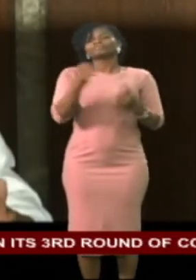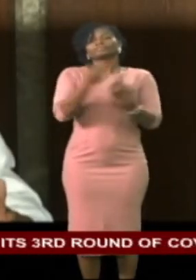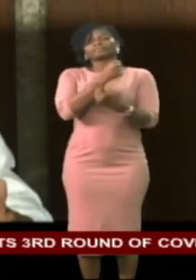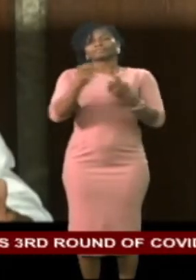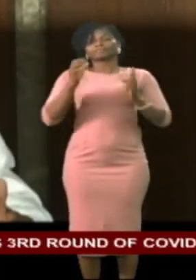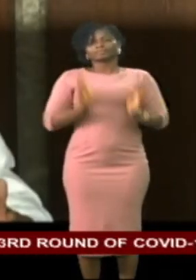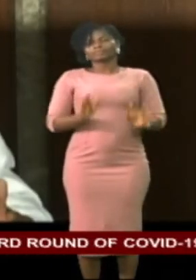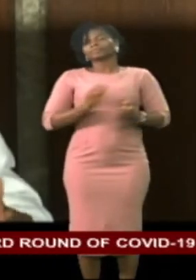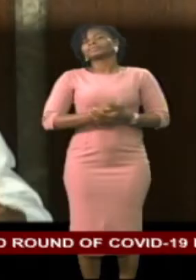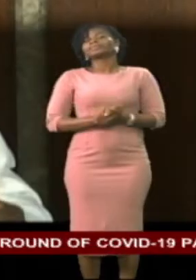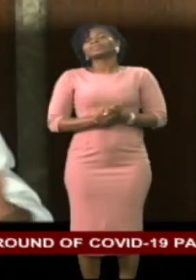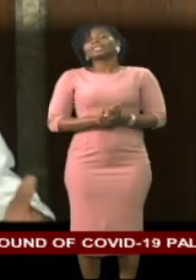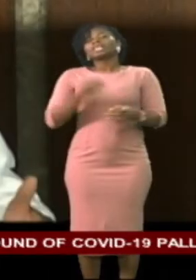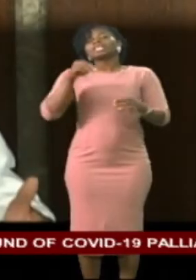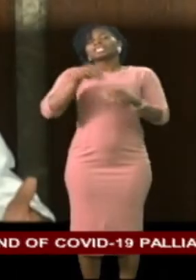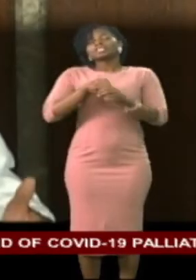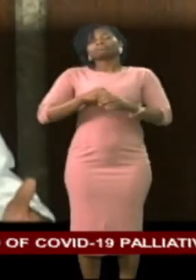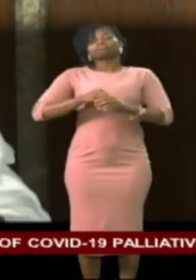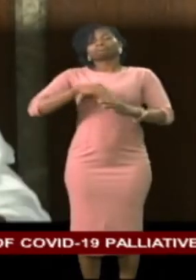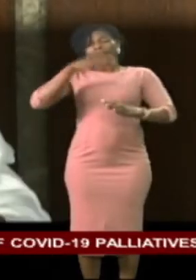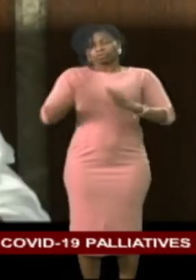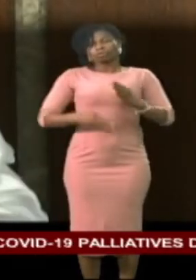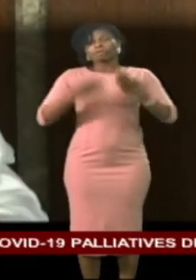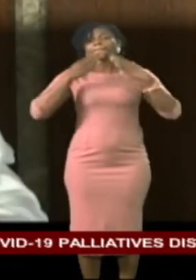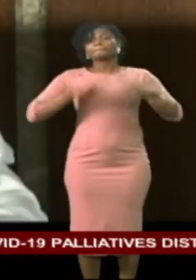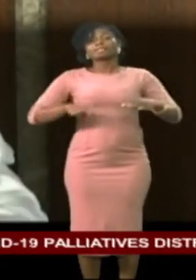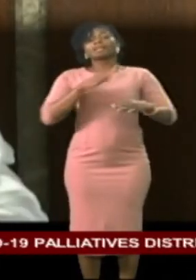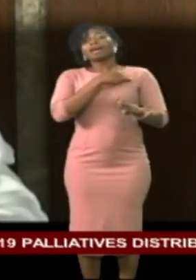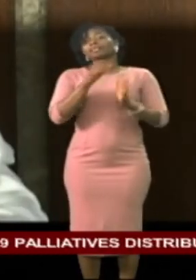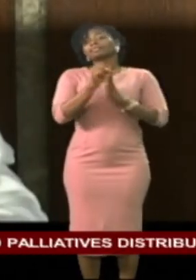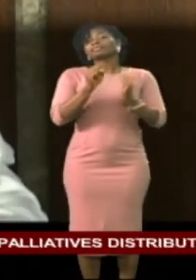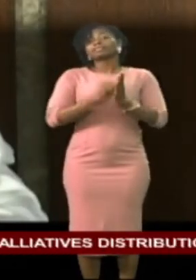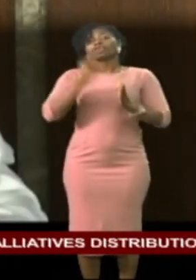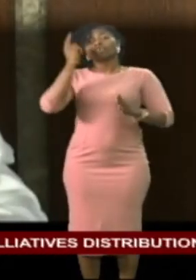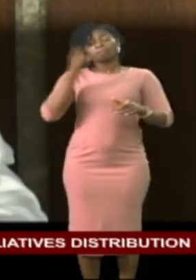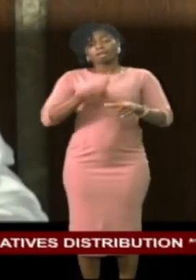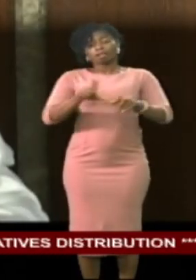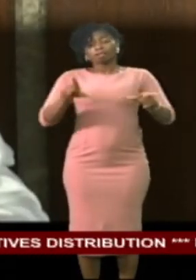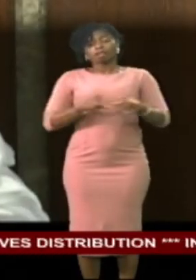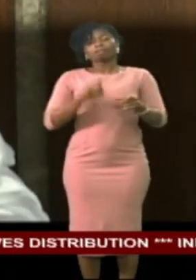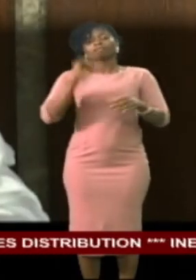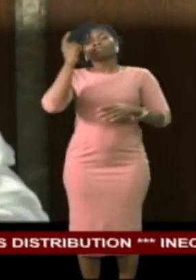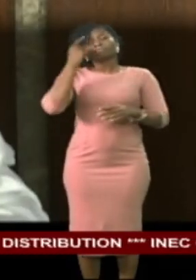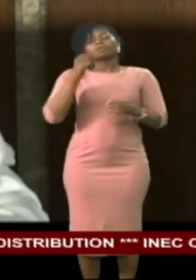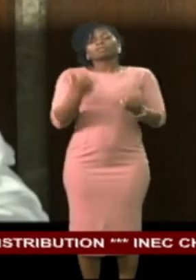back in total peace. Then state government and local governments will now move in,